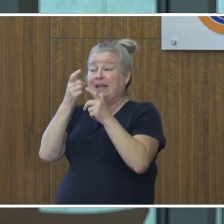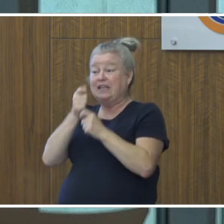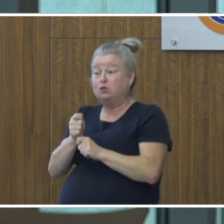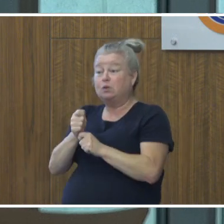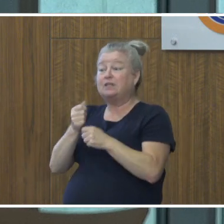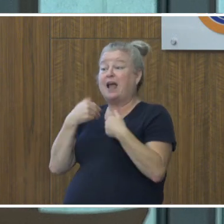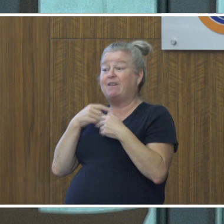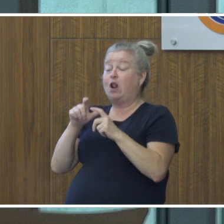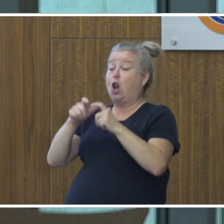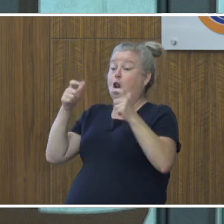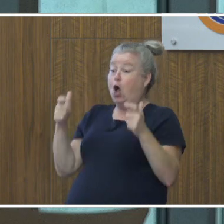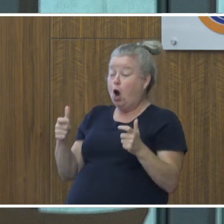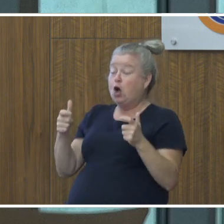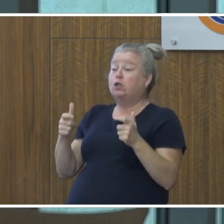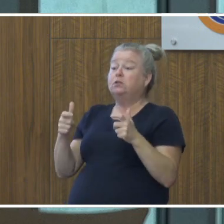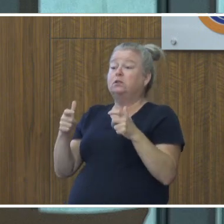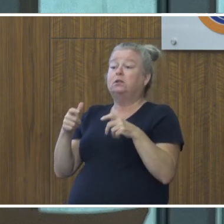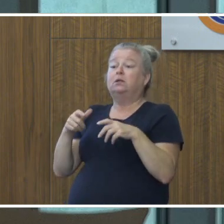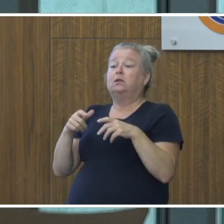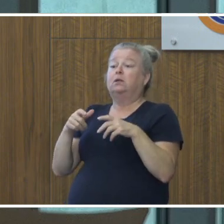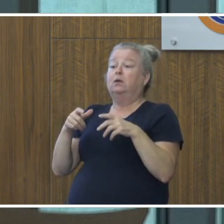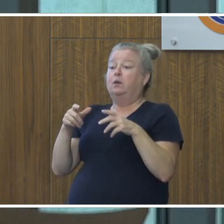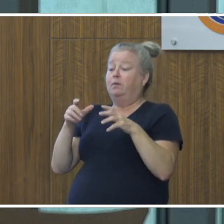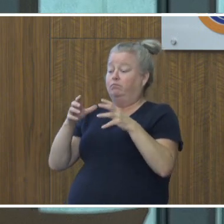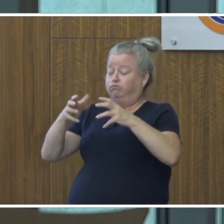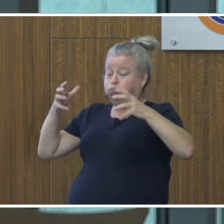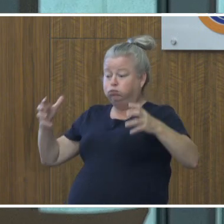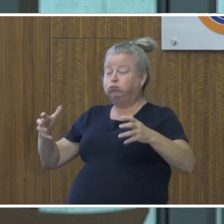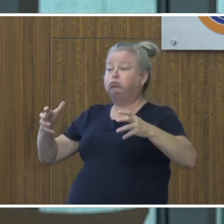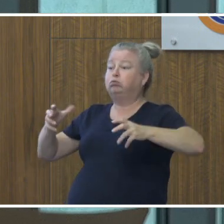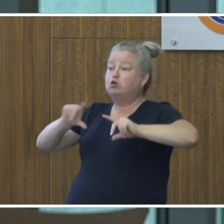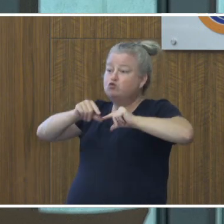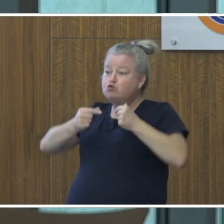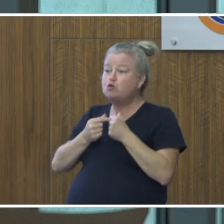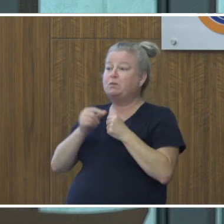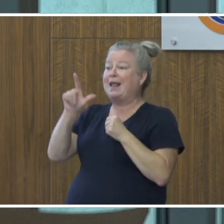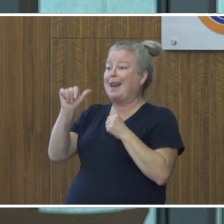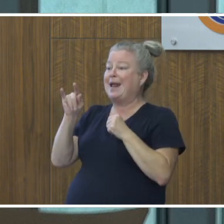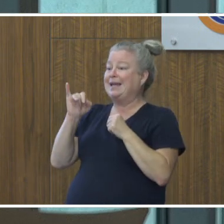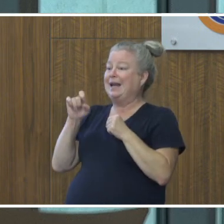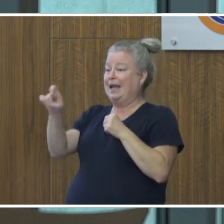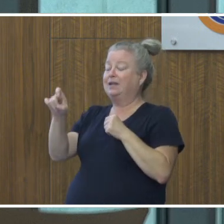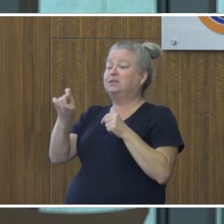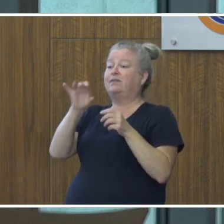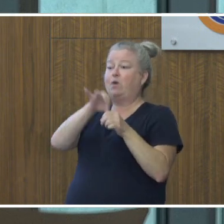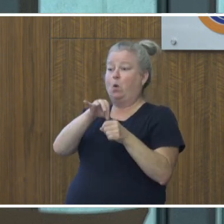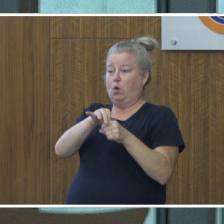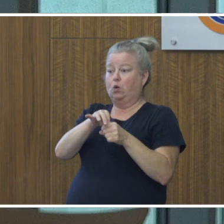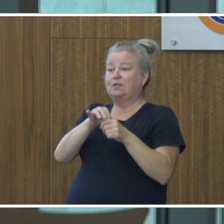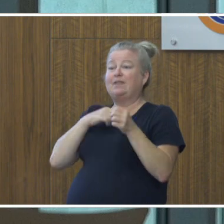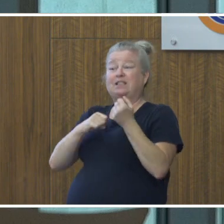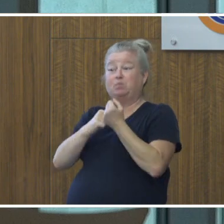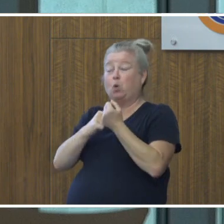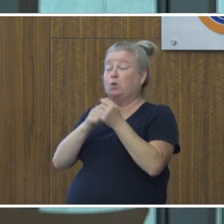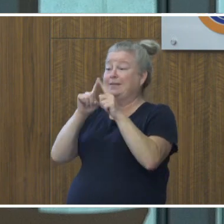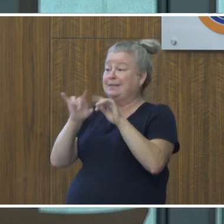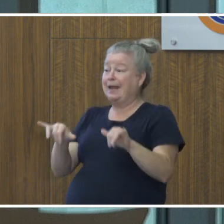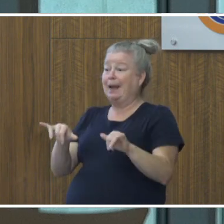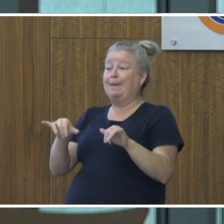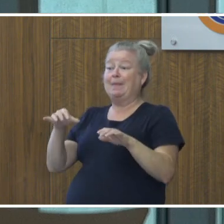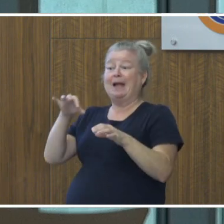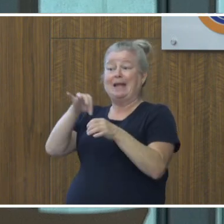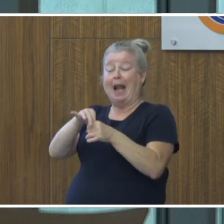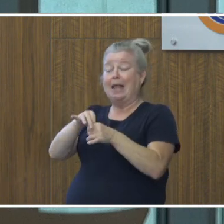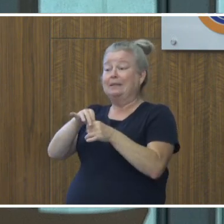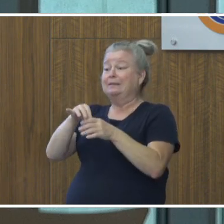large concentrations of Latinx voters. And these communities share interests, concerns in common. They tend to support the same candidates and policies and have